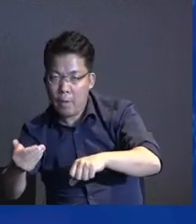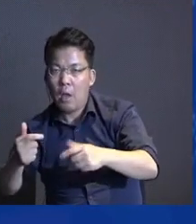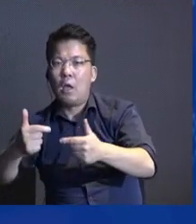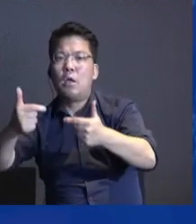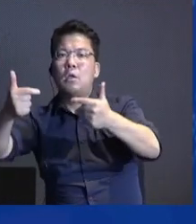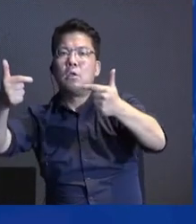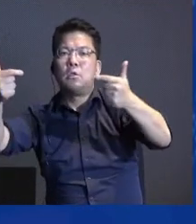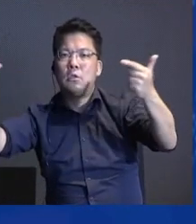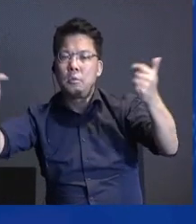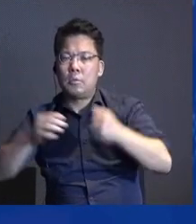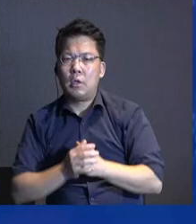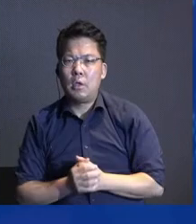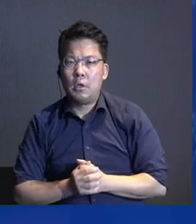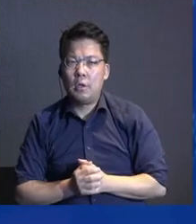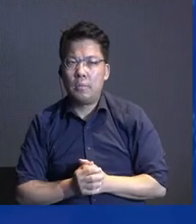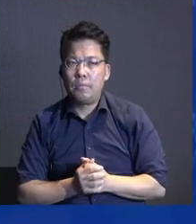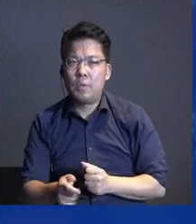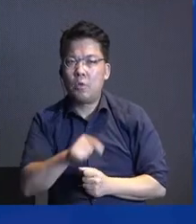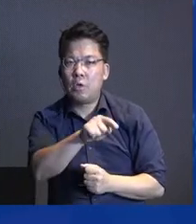a group kind of